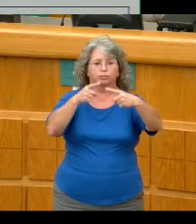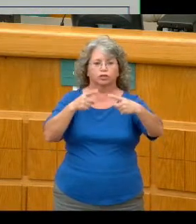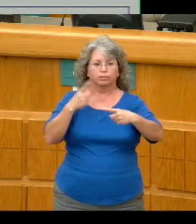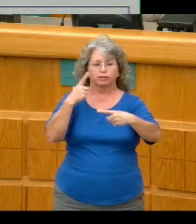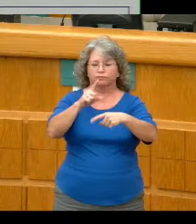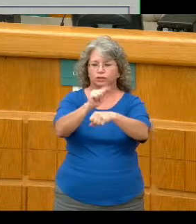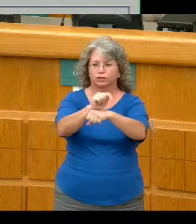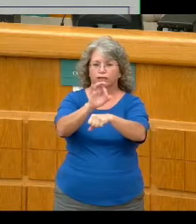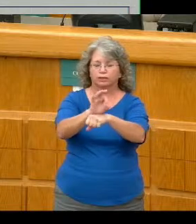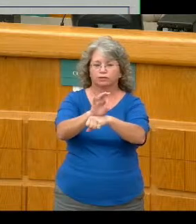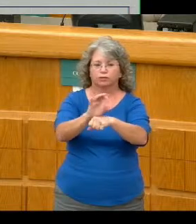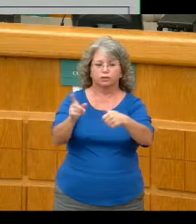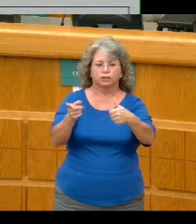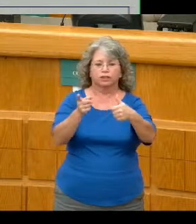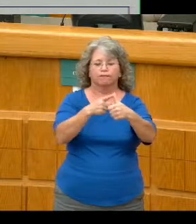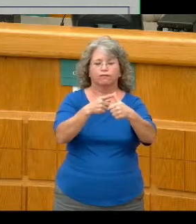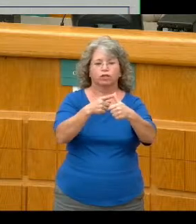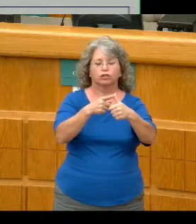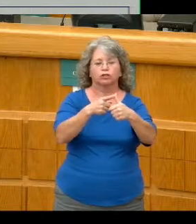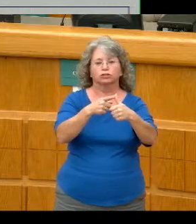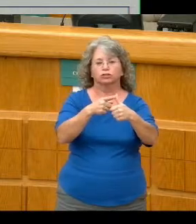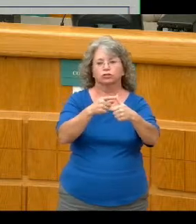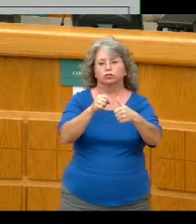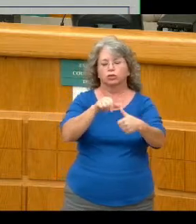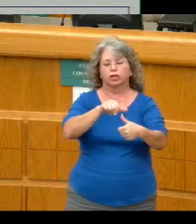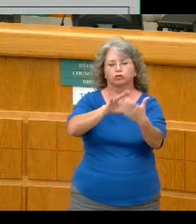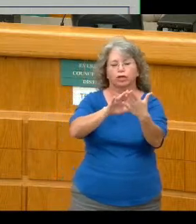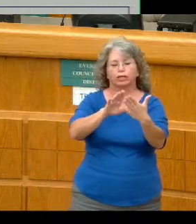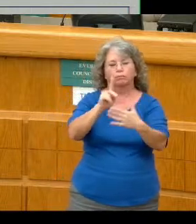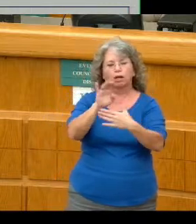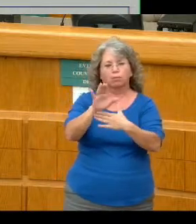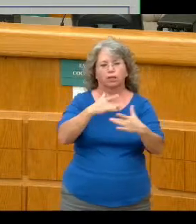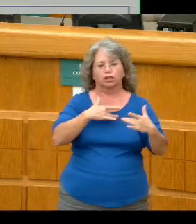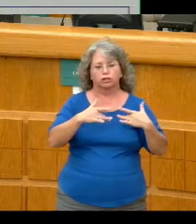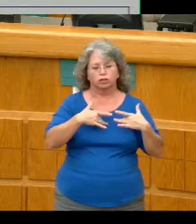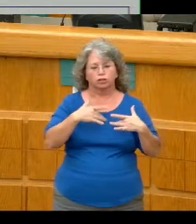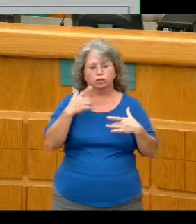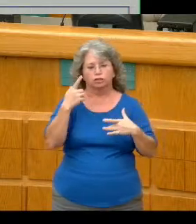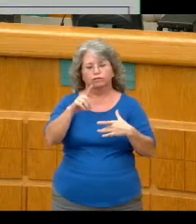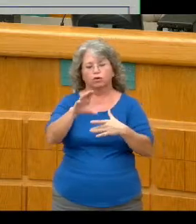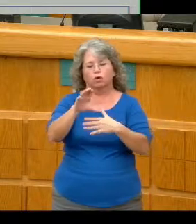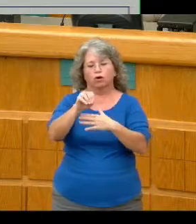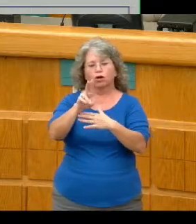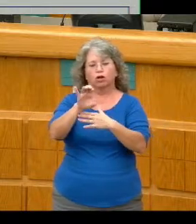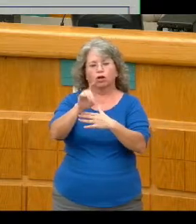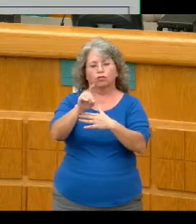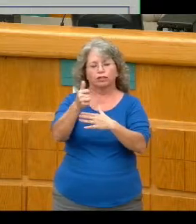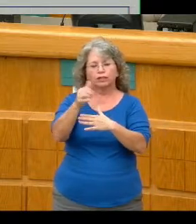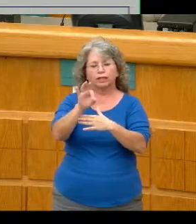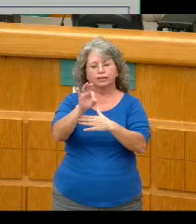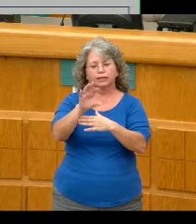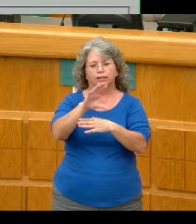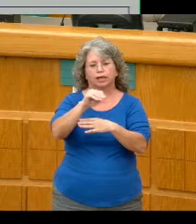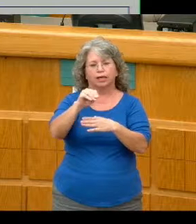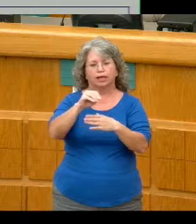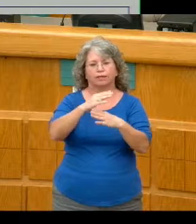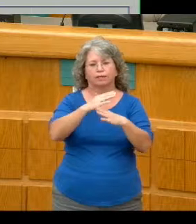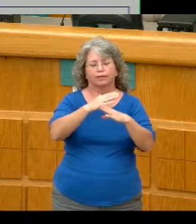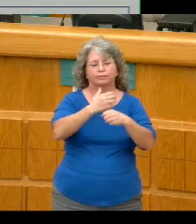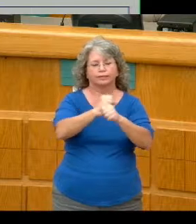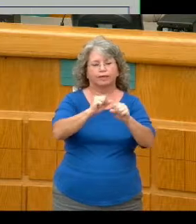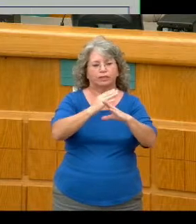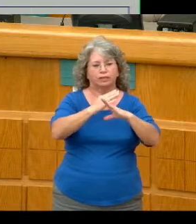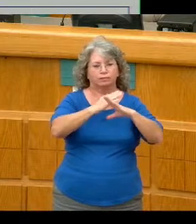We have 2 objectives on the task force. The first is to address public concerns about both COVID-19 and the interventions that are taking